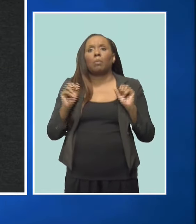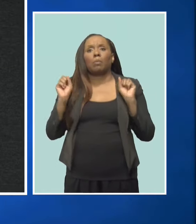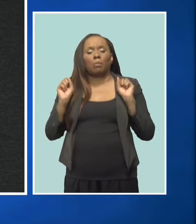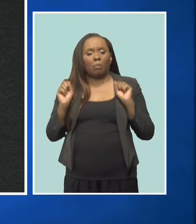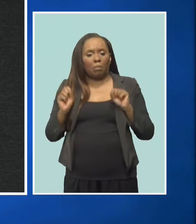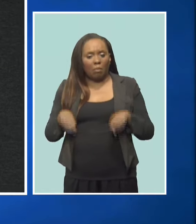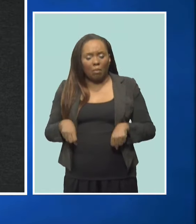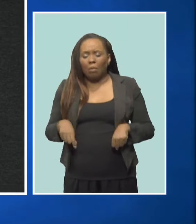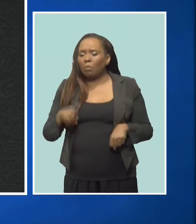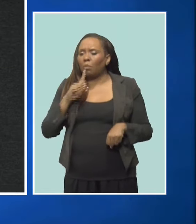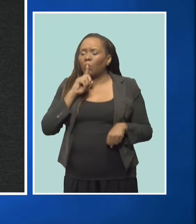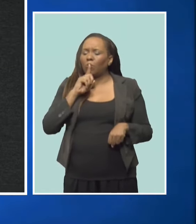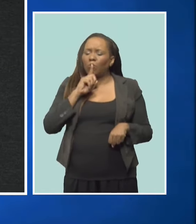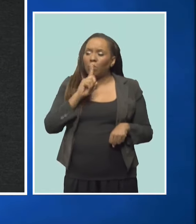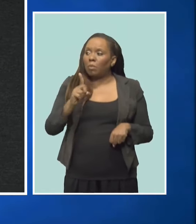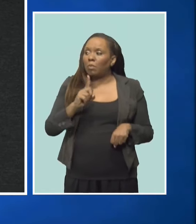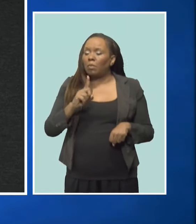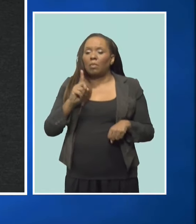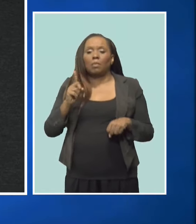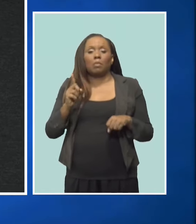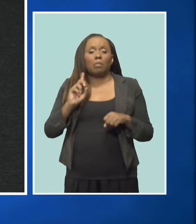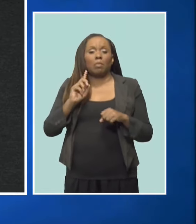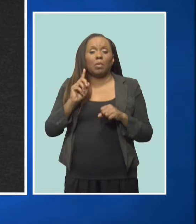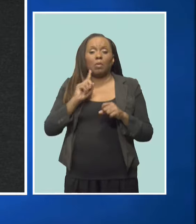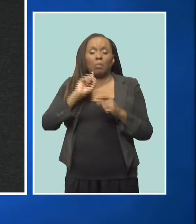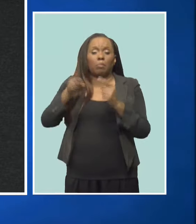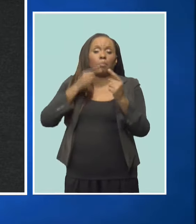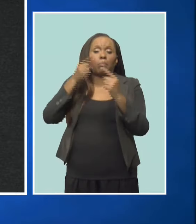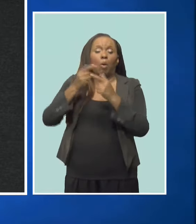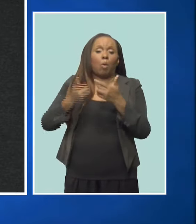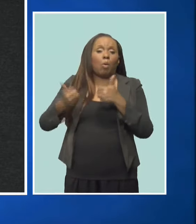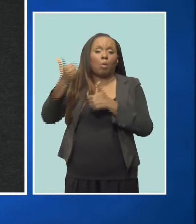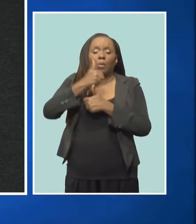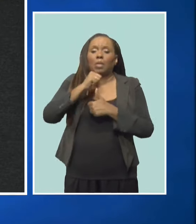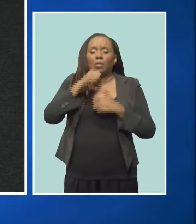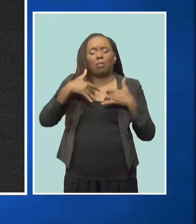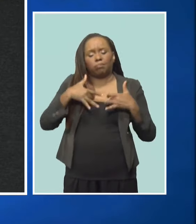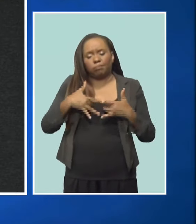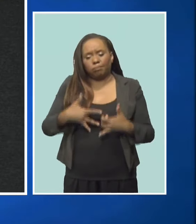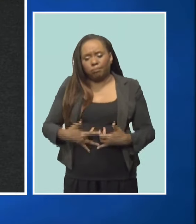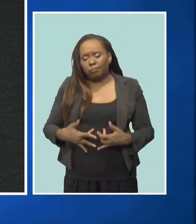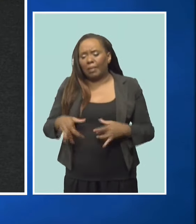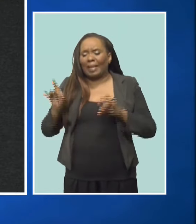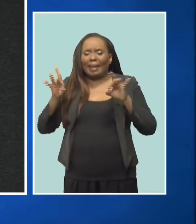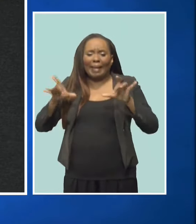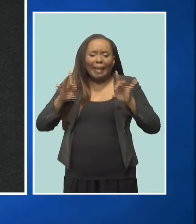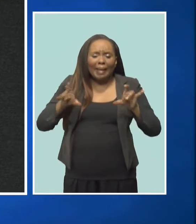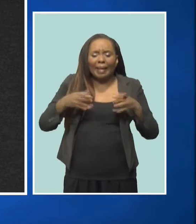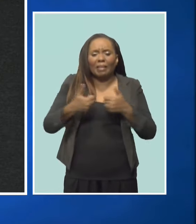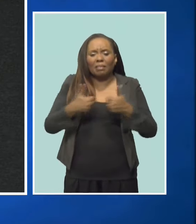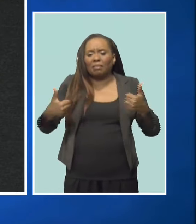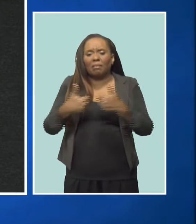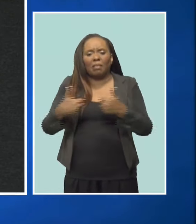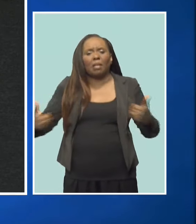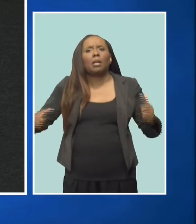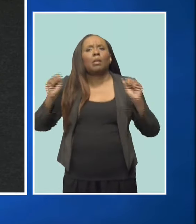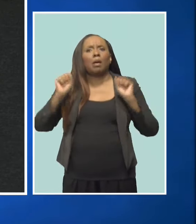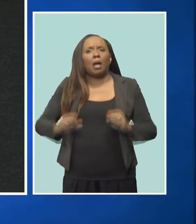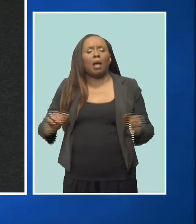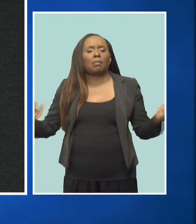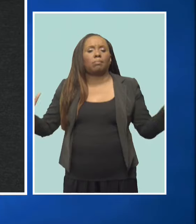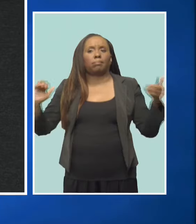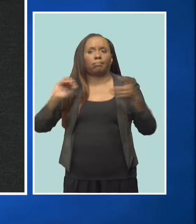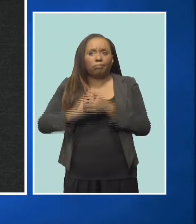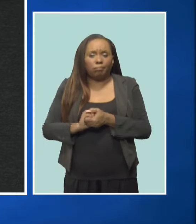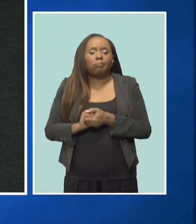remain as the dominant emotion rather than the despair and the division and the hate that others are trying to excite the